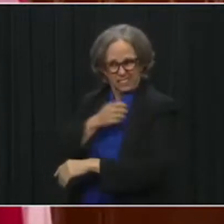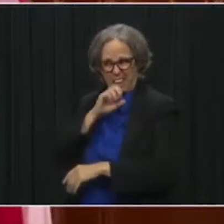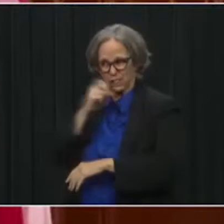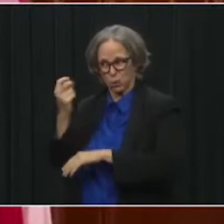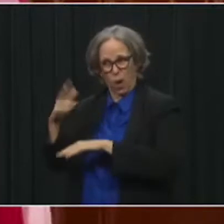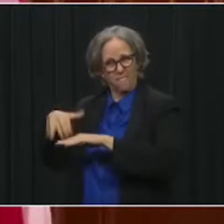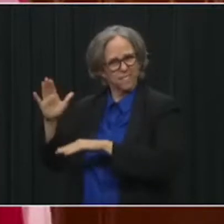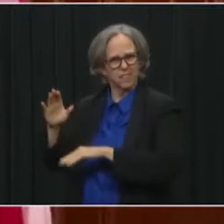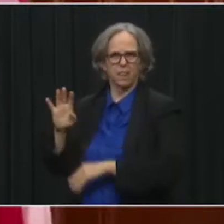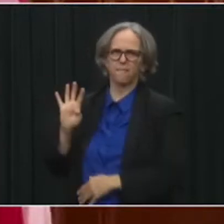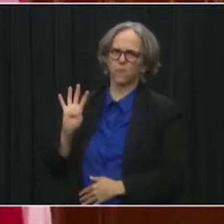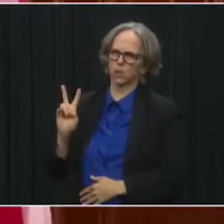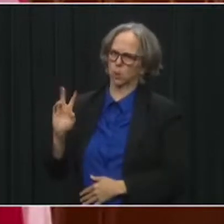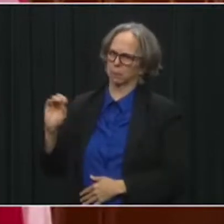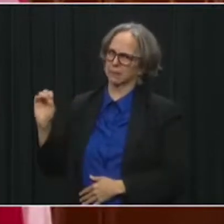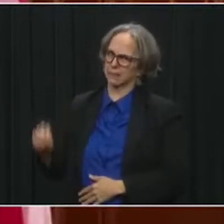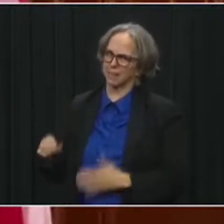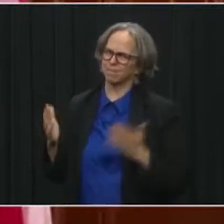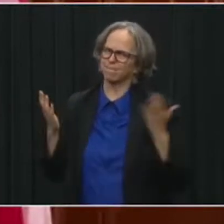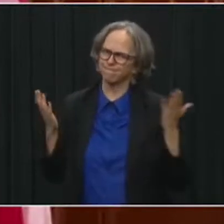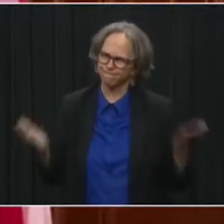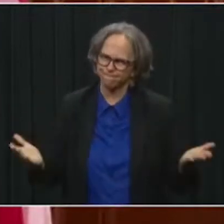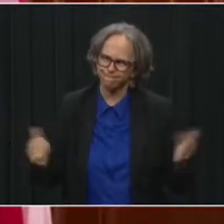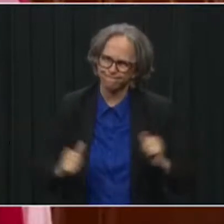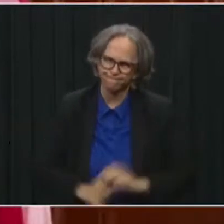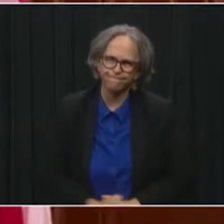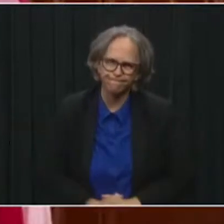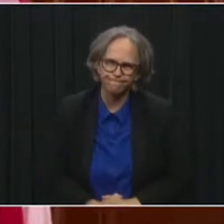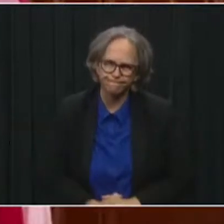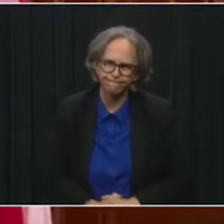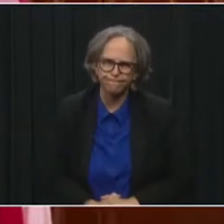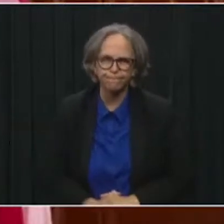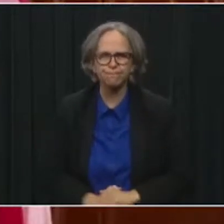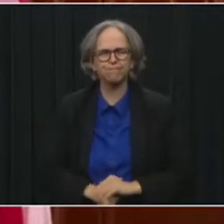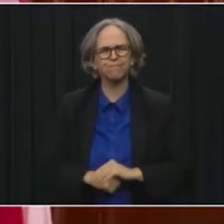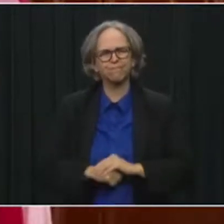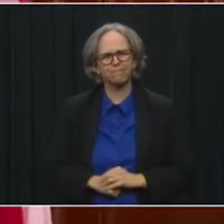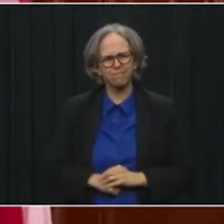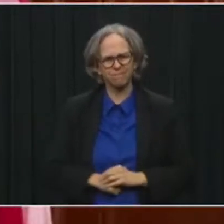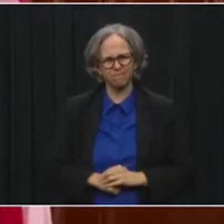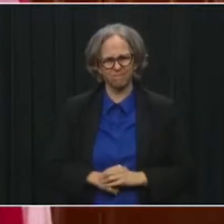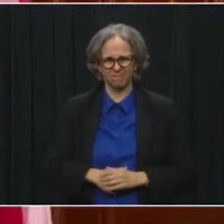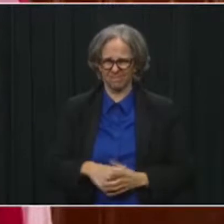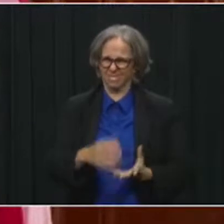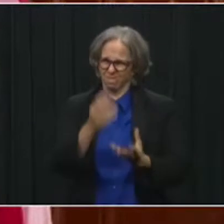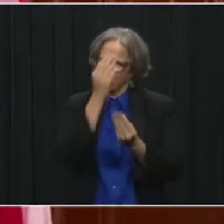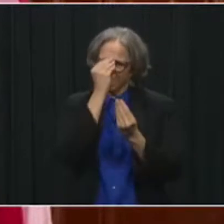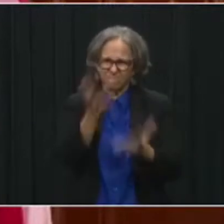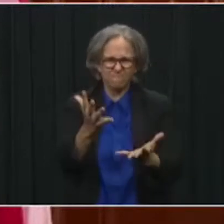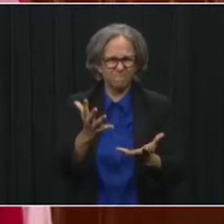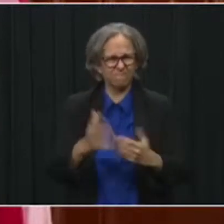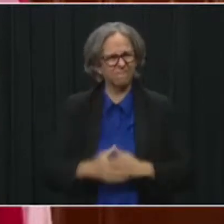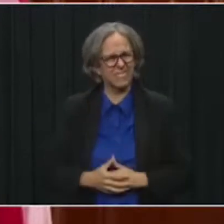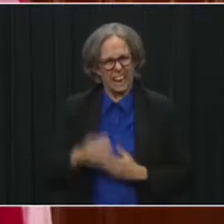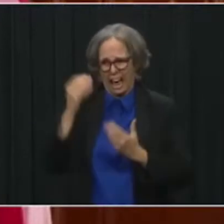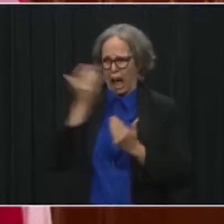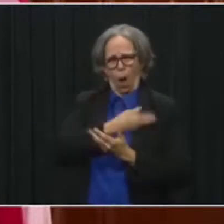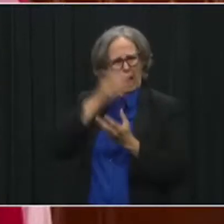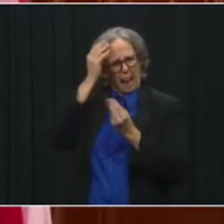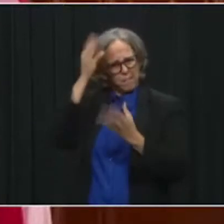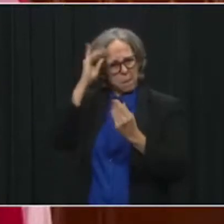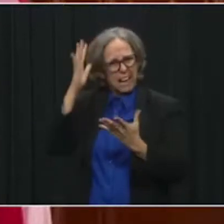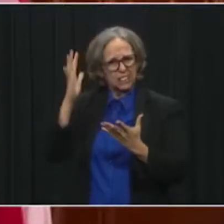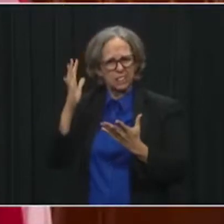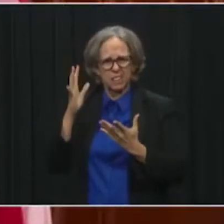No fact better illustrates how powerful the vaccines are than by looking